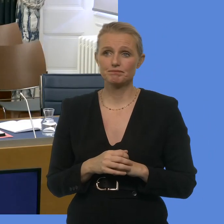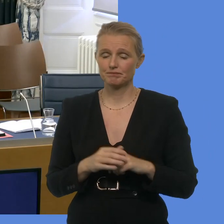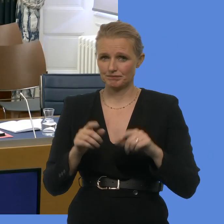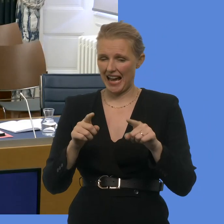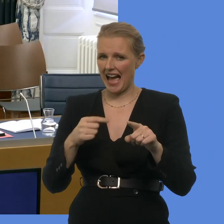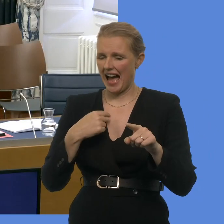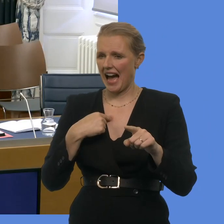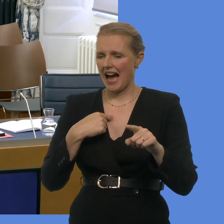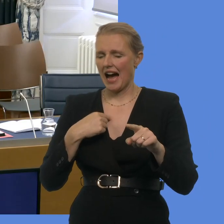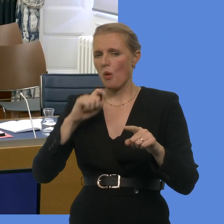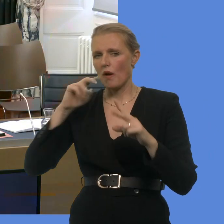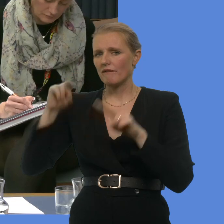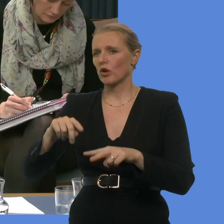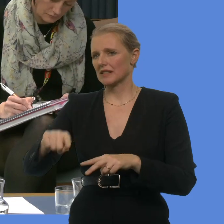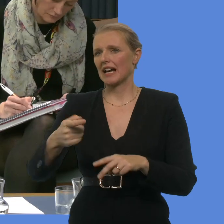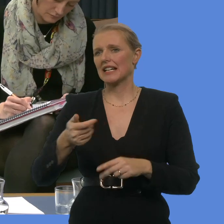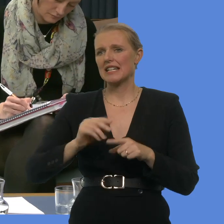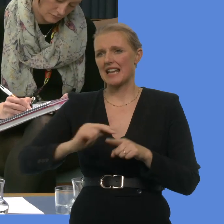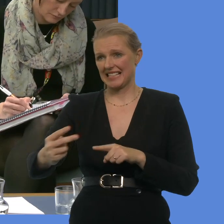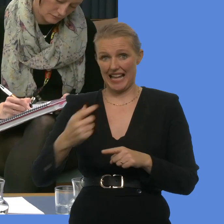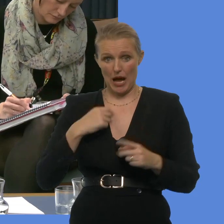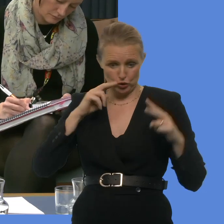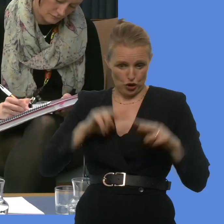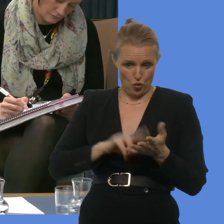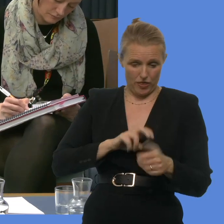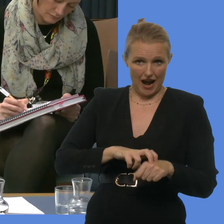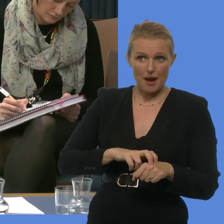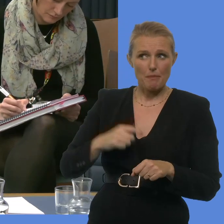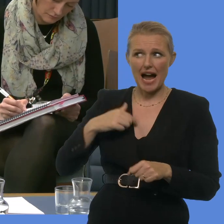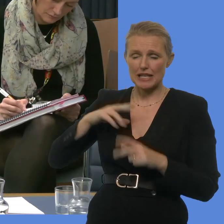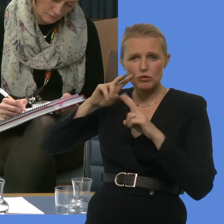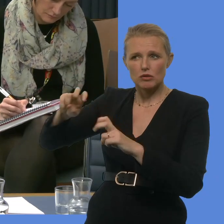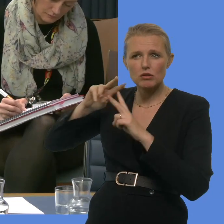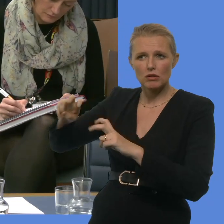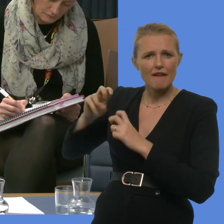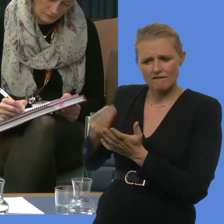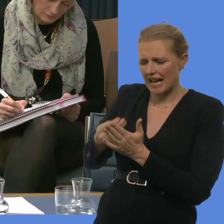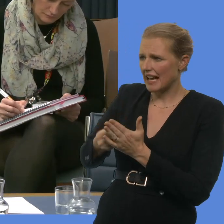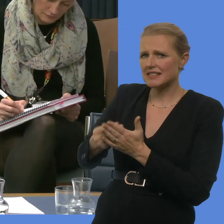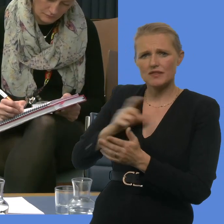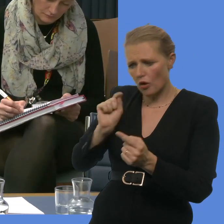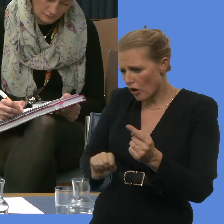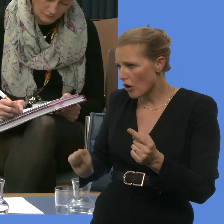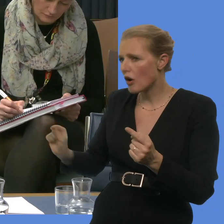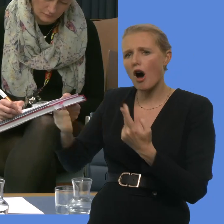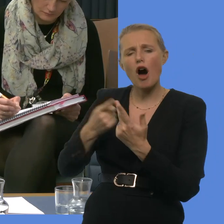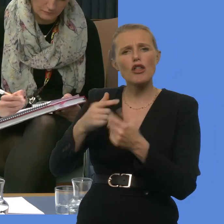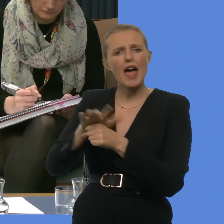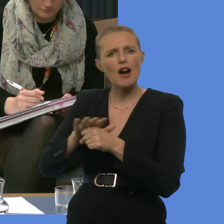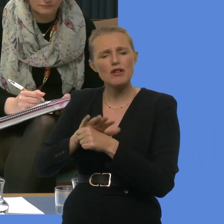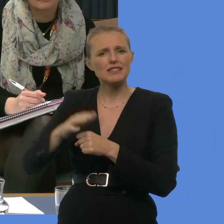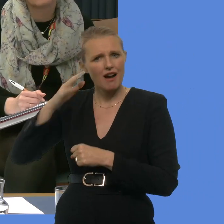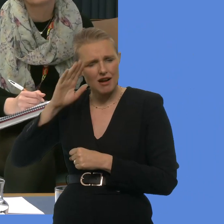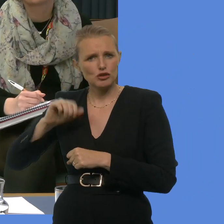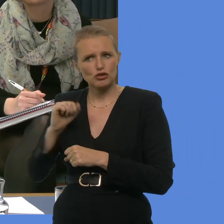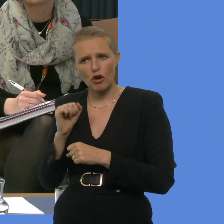focus on Yeah. the immediate Northern Ireland impact, but it's certainly something we can go back and explore and see what's available